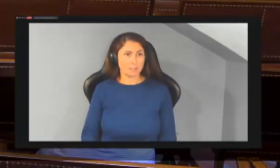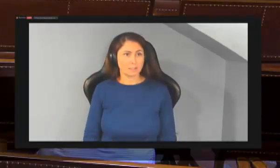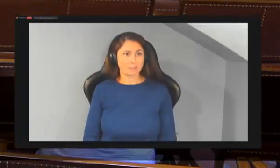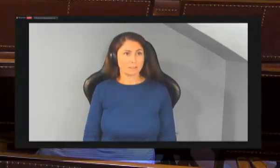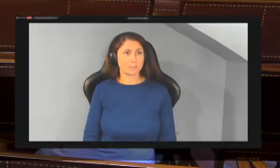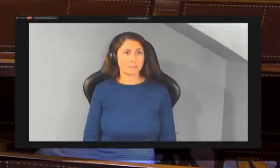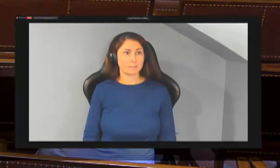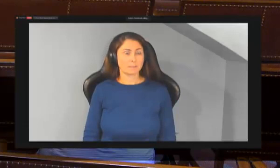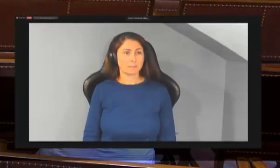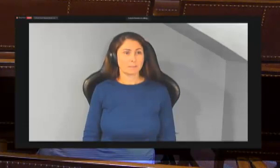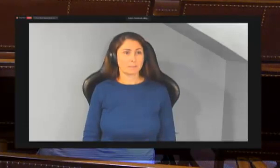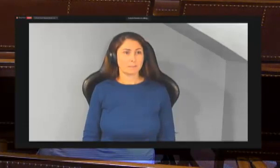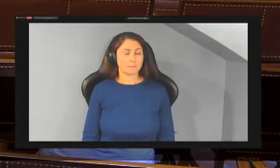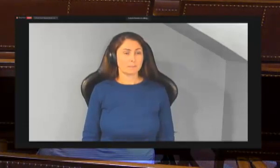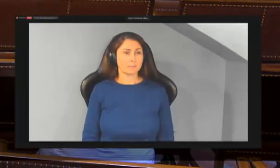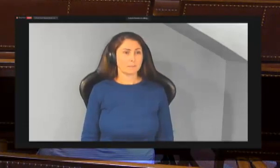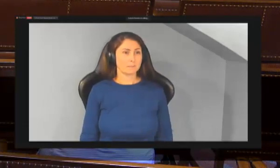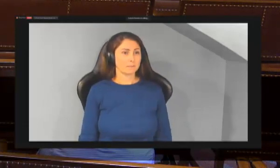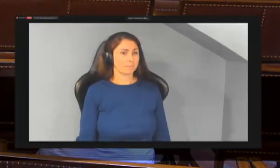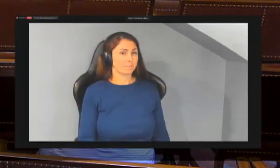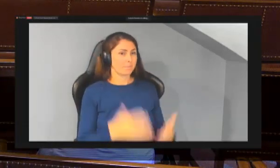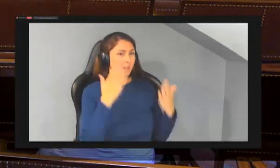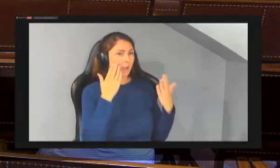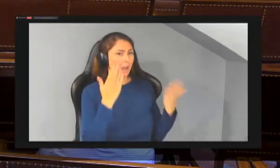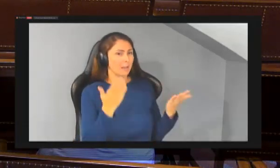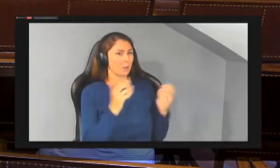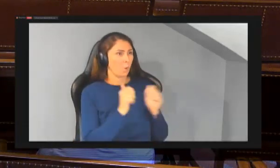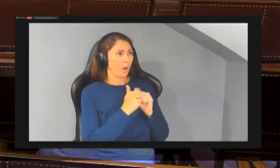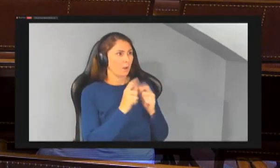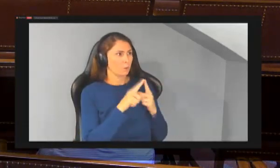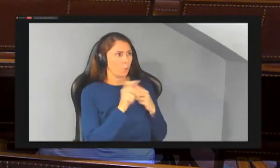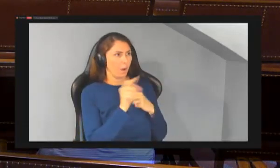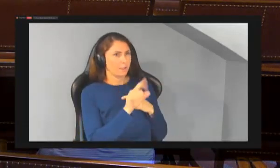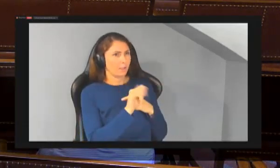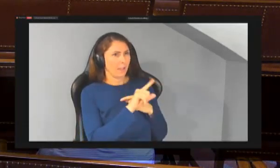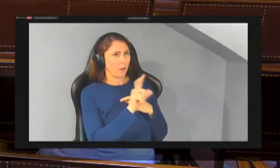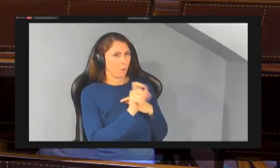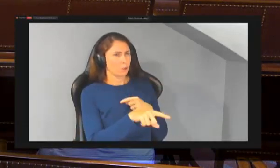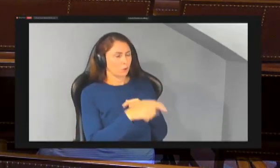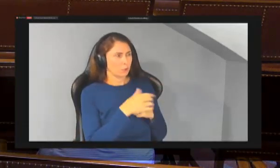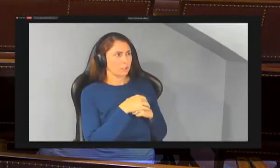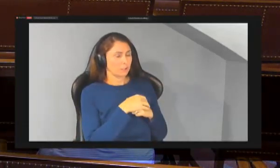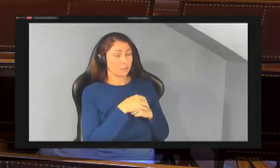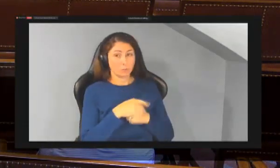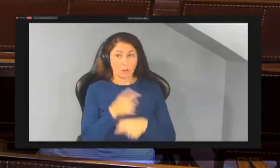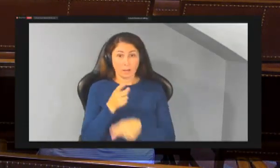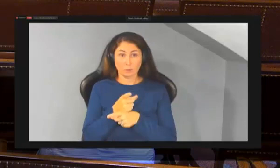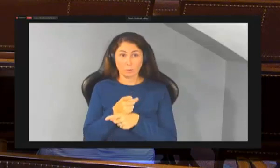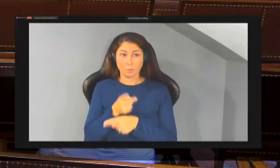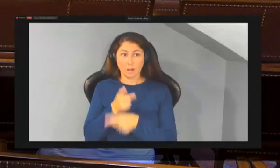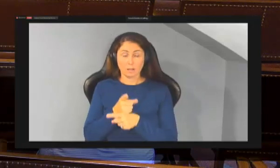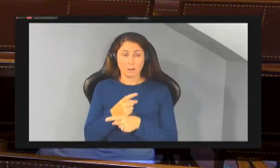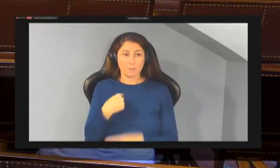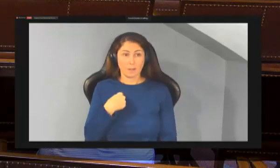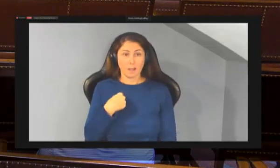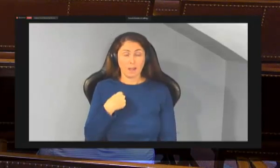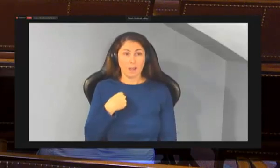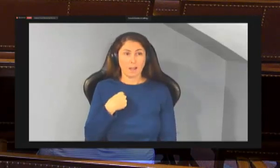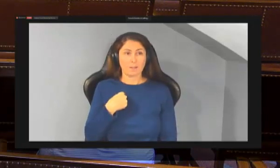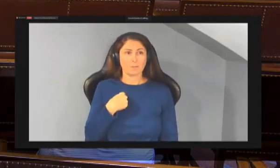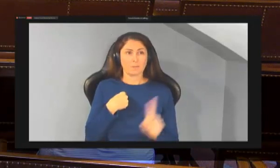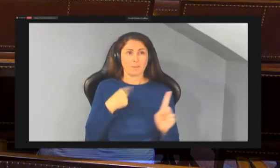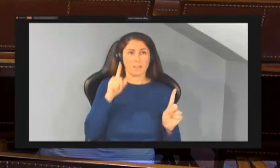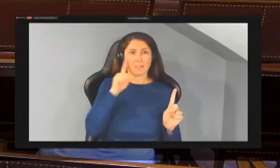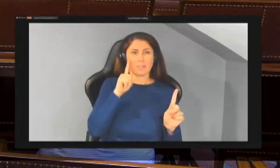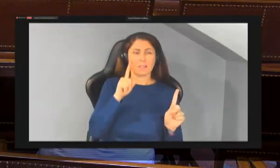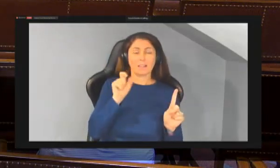Yeah. I didn't know how to ask that question. But that's the question. When is Right. I think we. I could tell you how and we you, would arrive at that